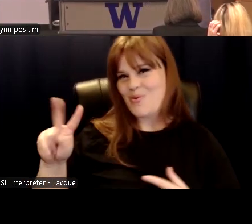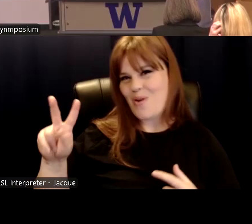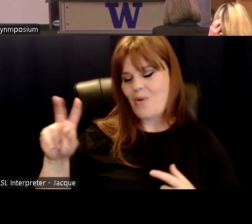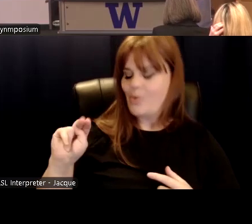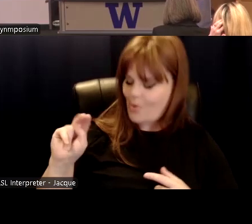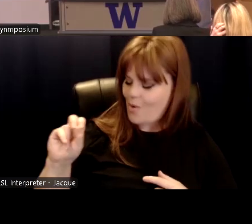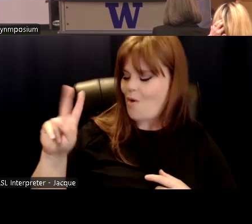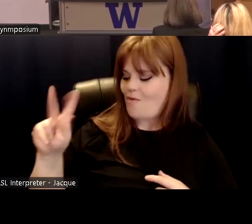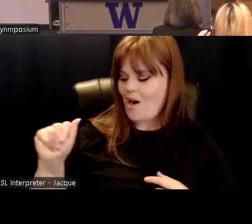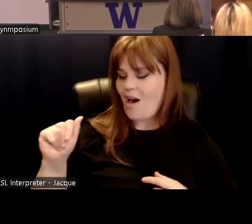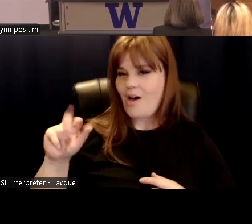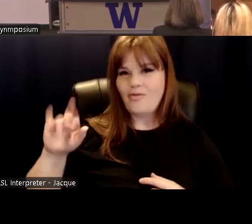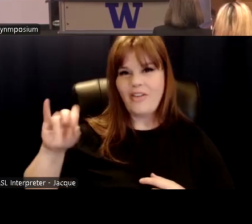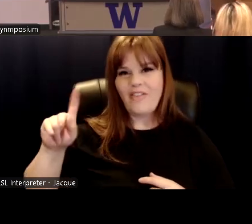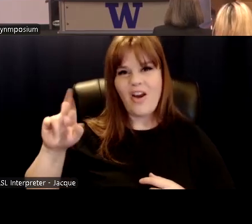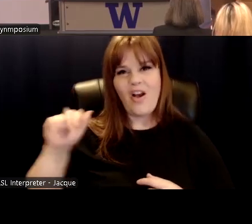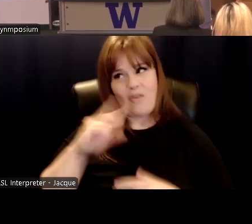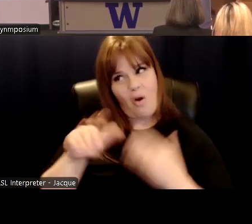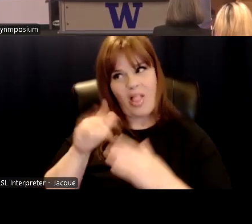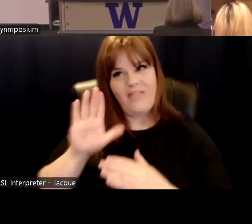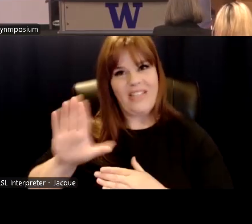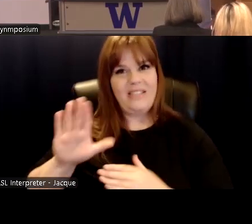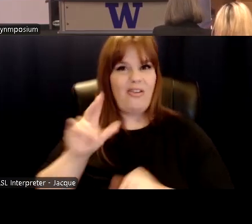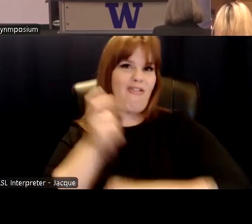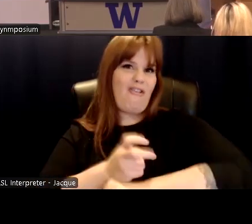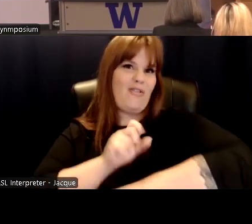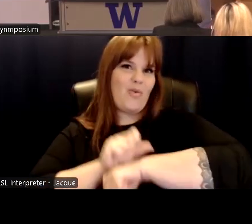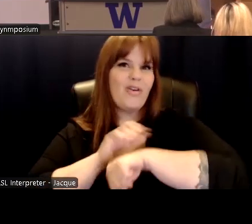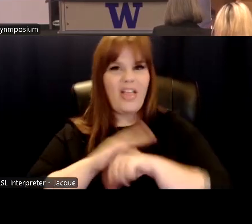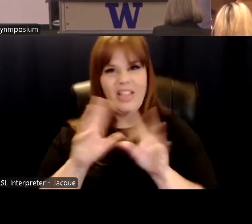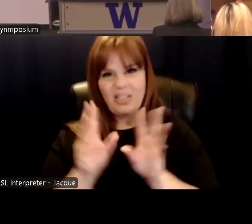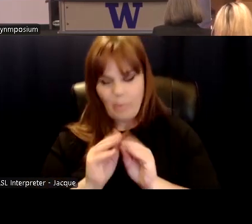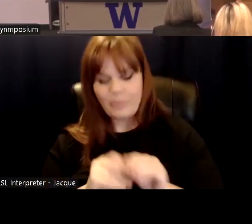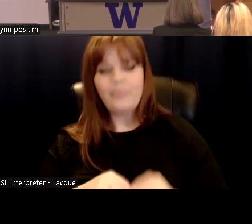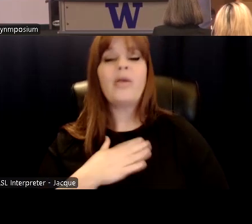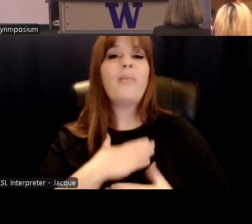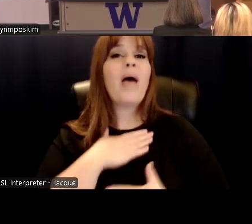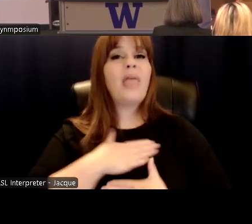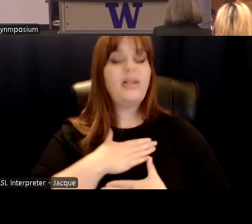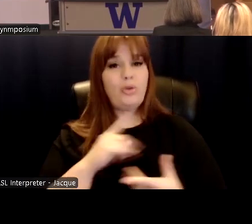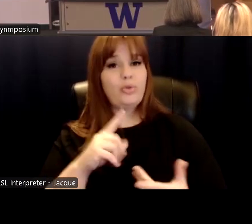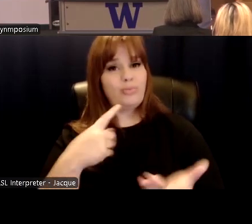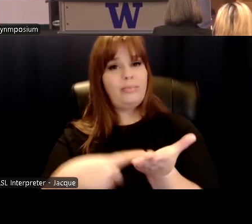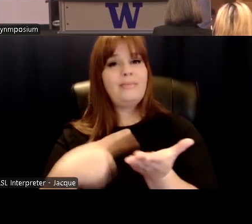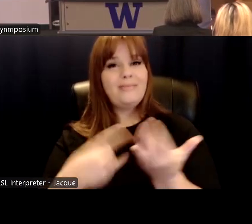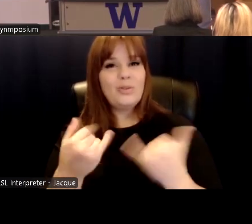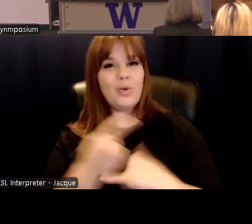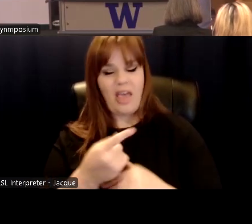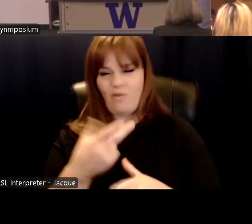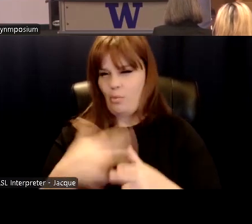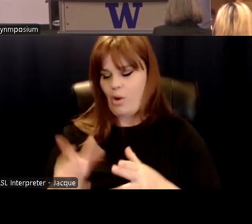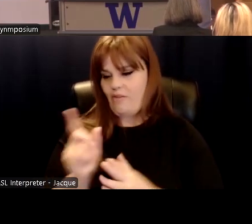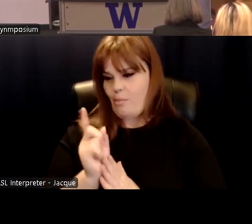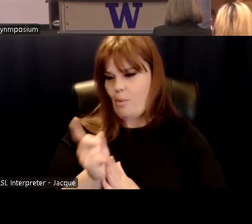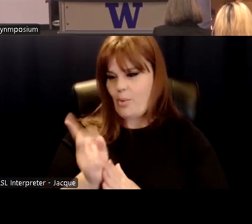of his hard work on this symposium. It's my pleasure to talk today for a brief moment or